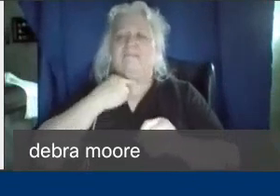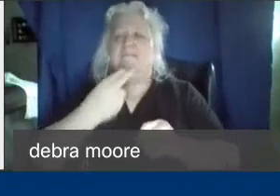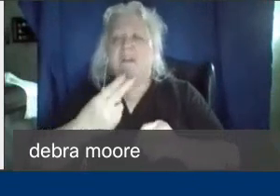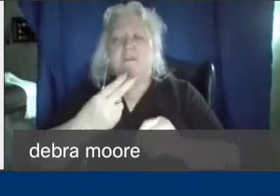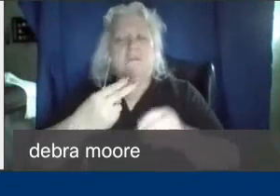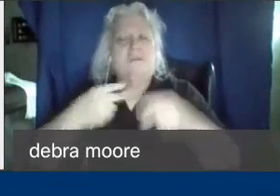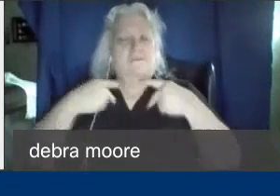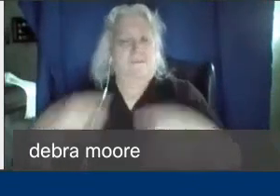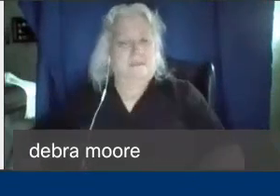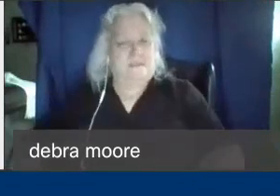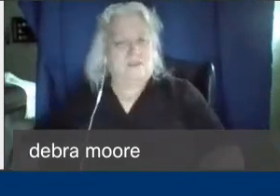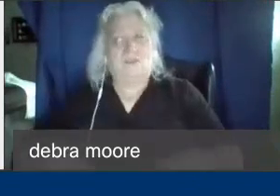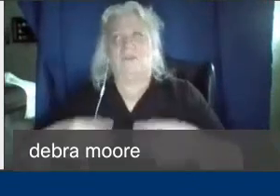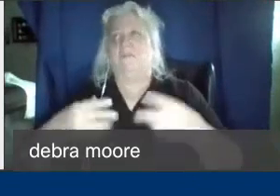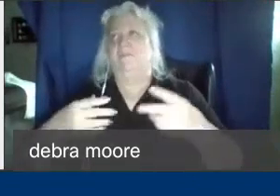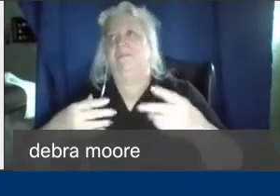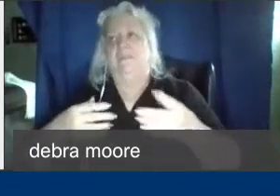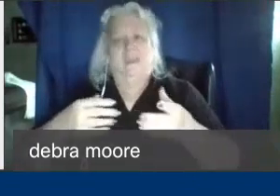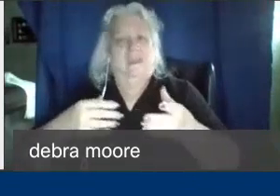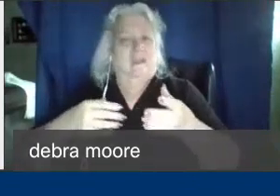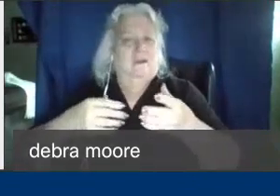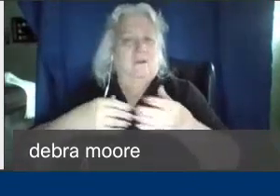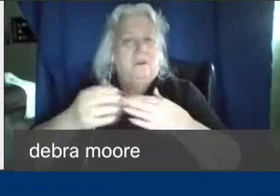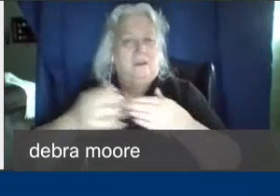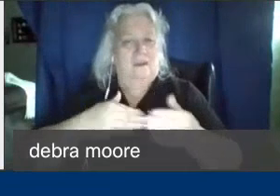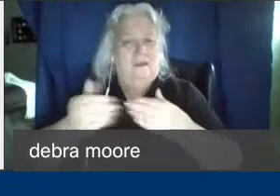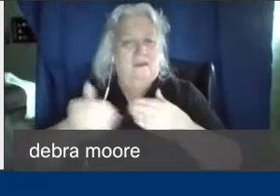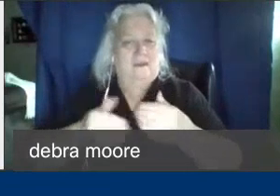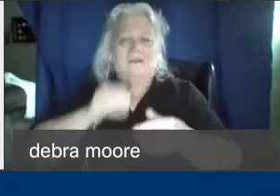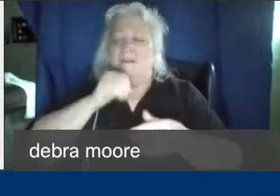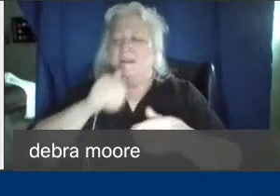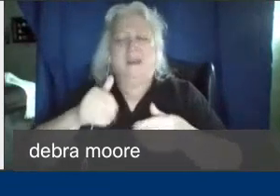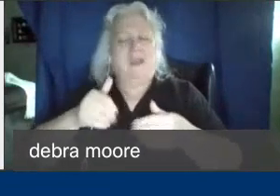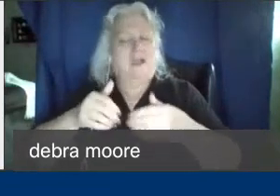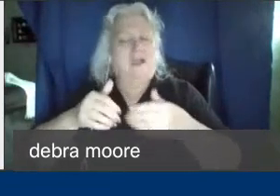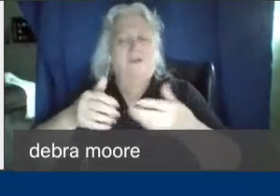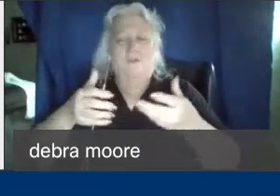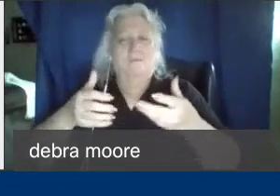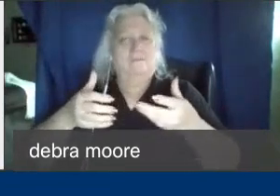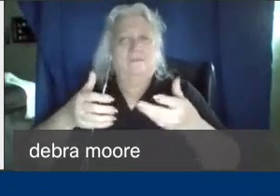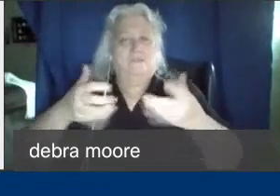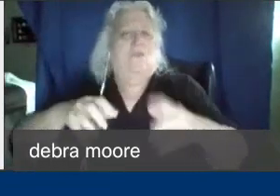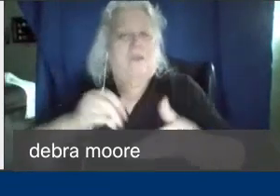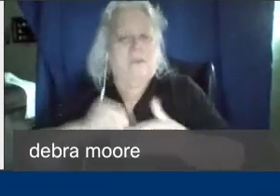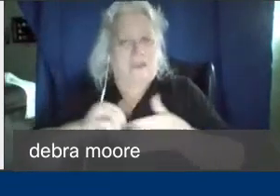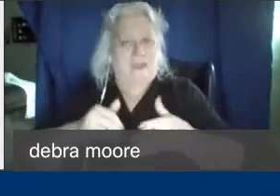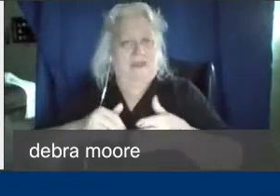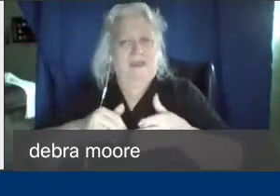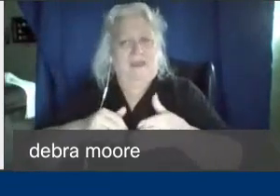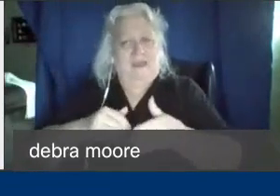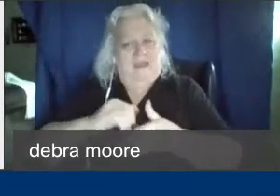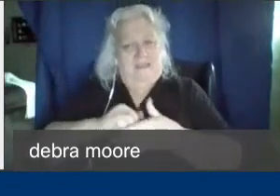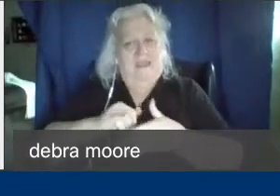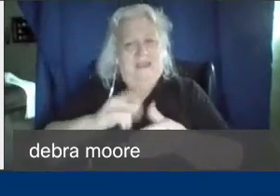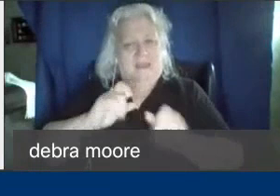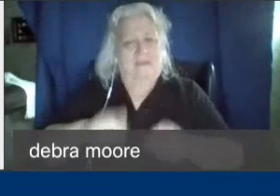visual forms of harassment that are sexual in nature, unwelcome, and creates a hostile work environment for the individual. Then the second